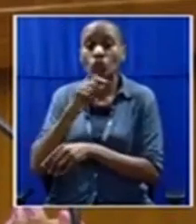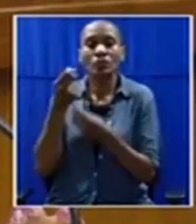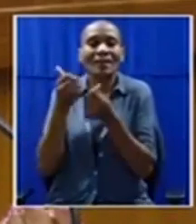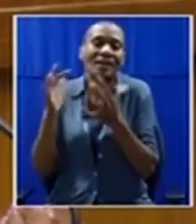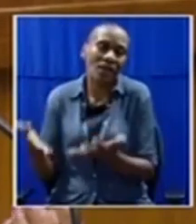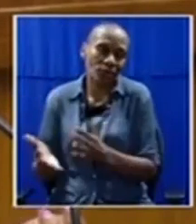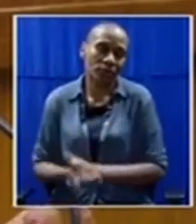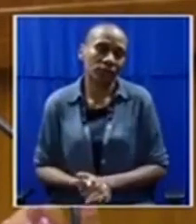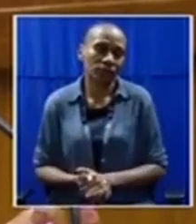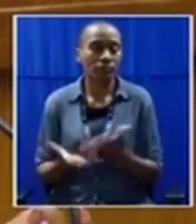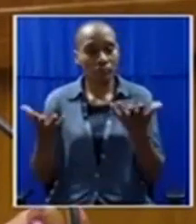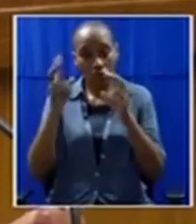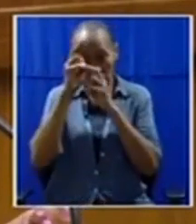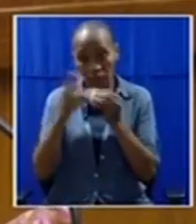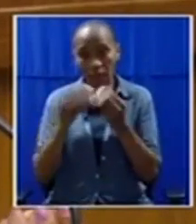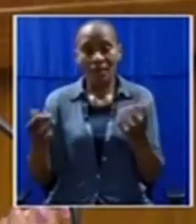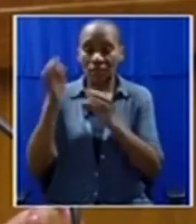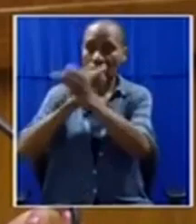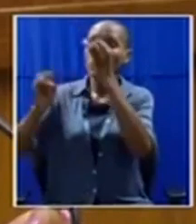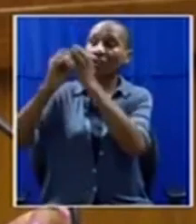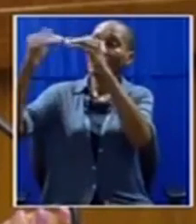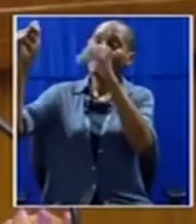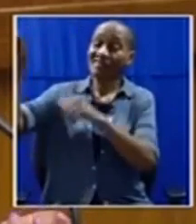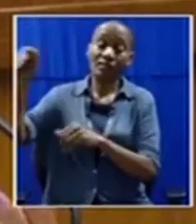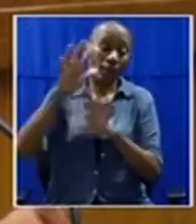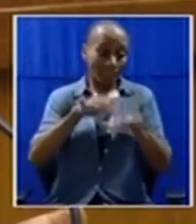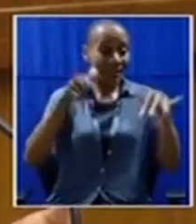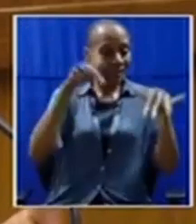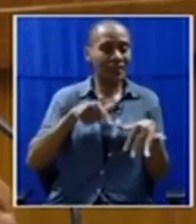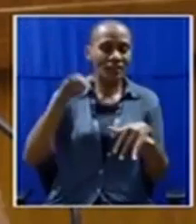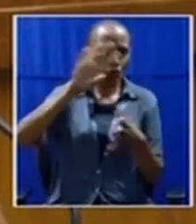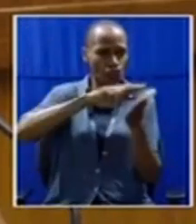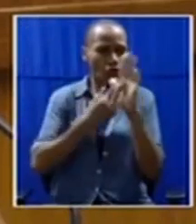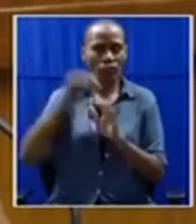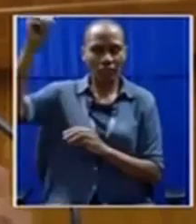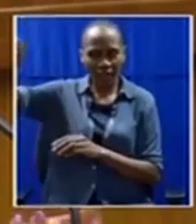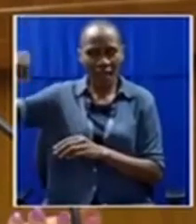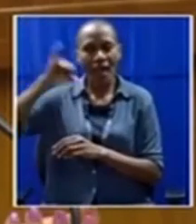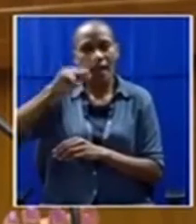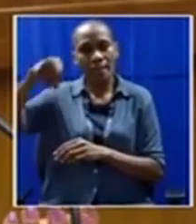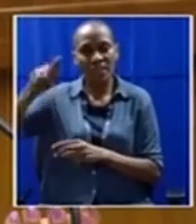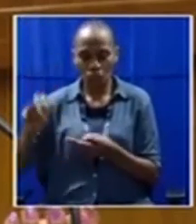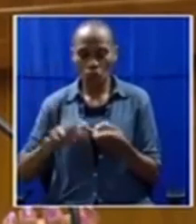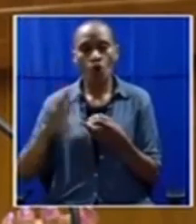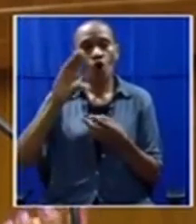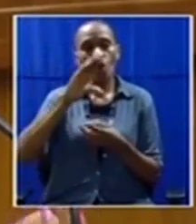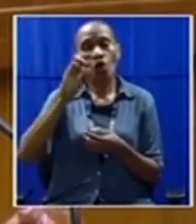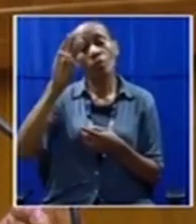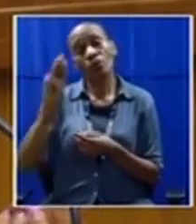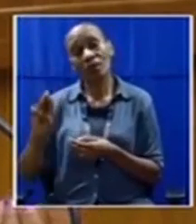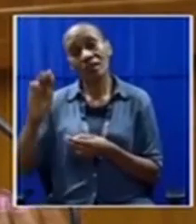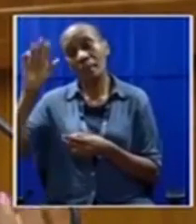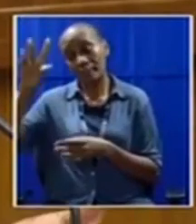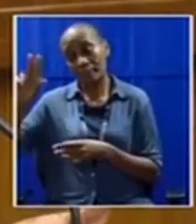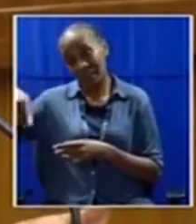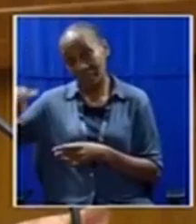Honorable members, on the international front, Parliament has played a leading role in the IPU, Commonwealth Parliamentary